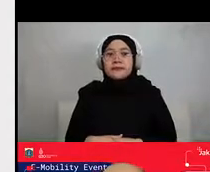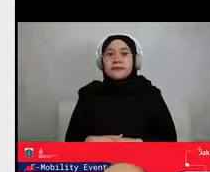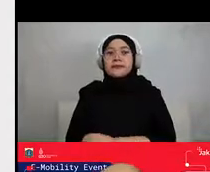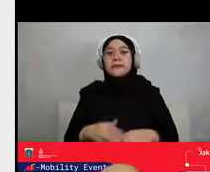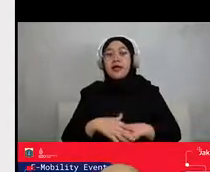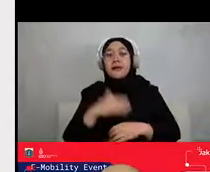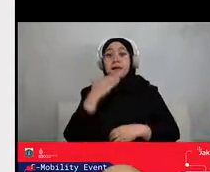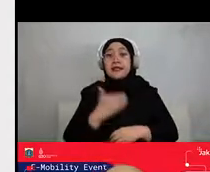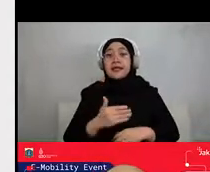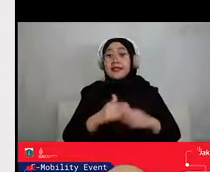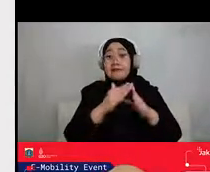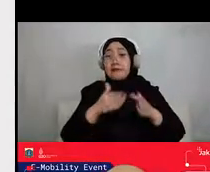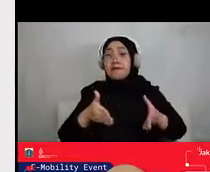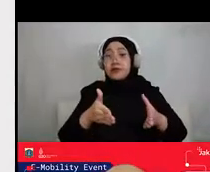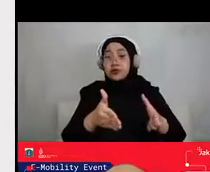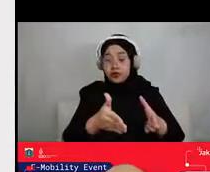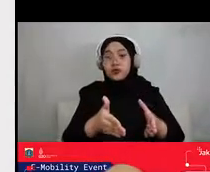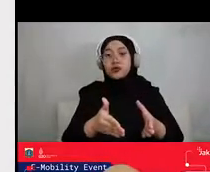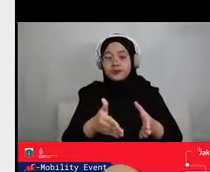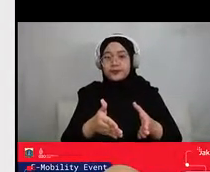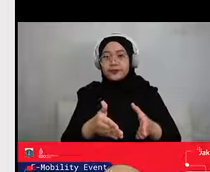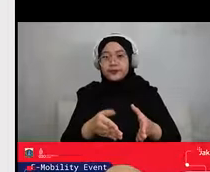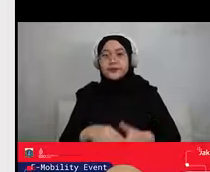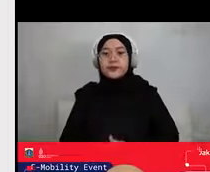the vehicle design. Next, please.